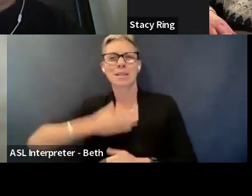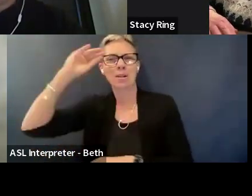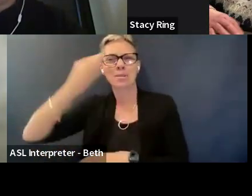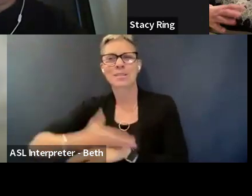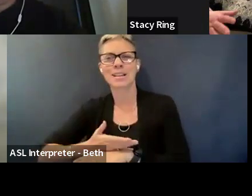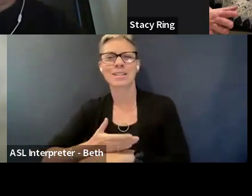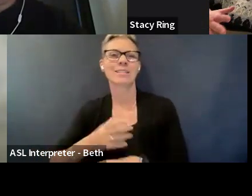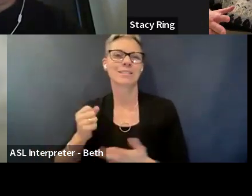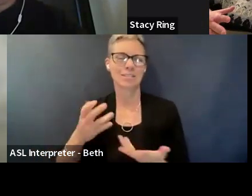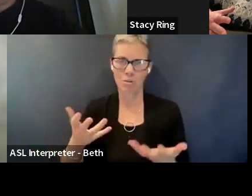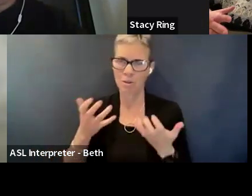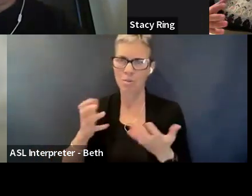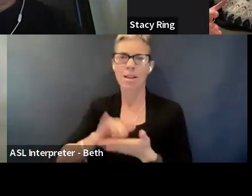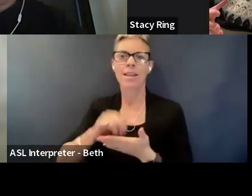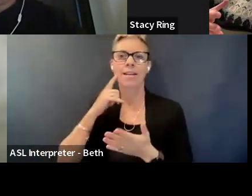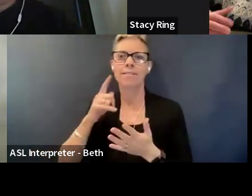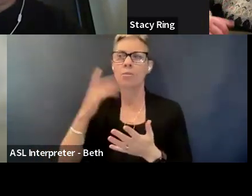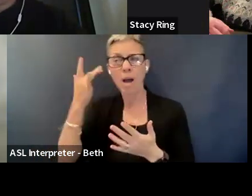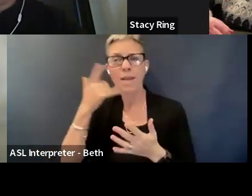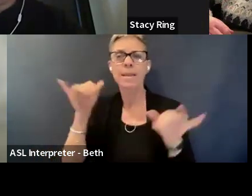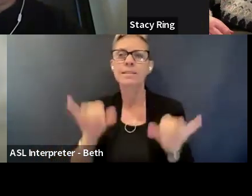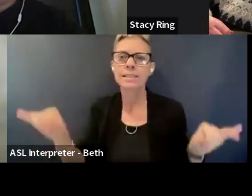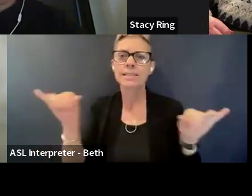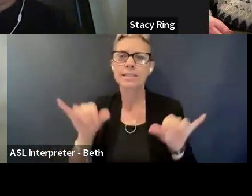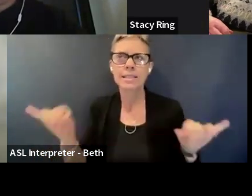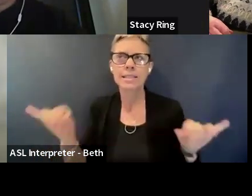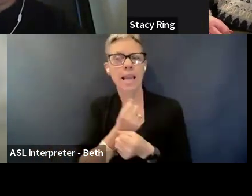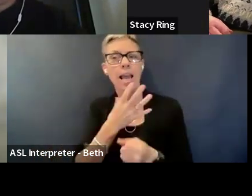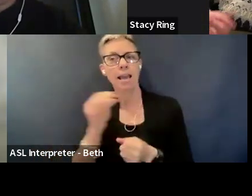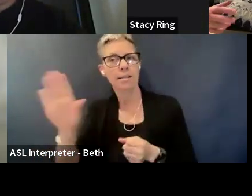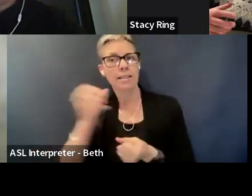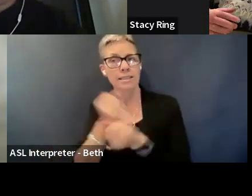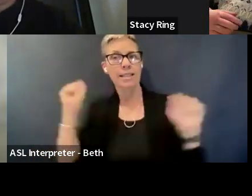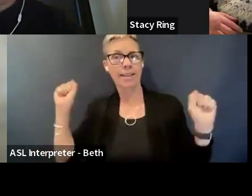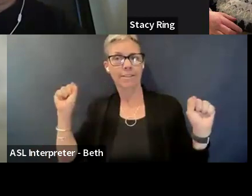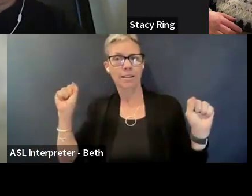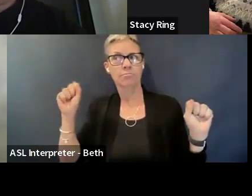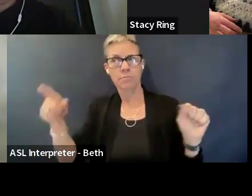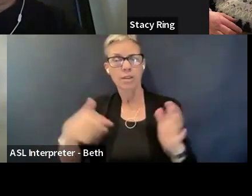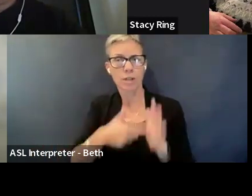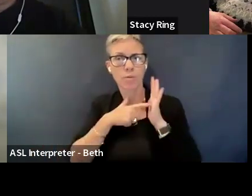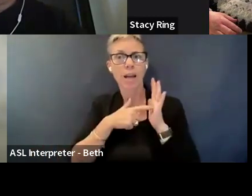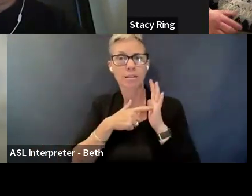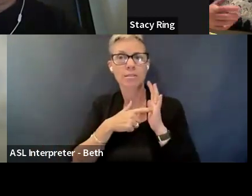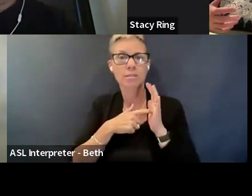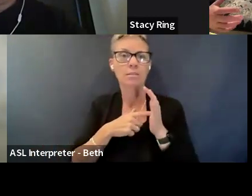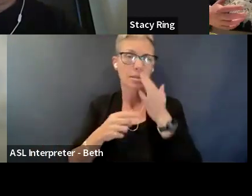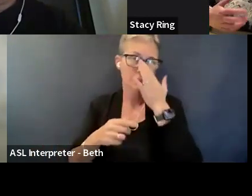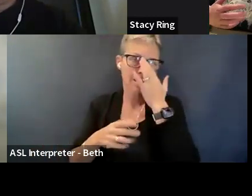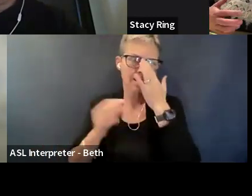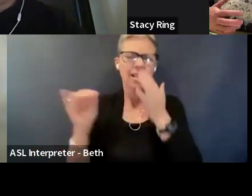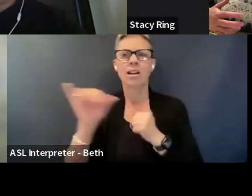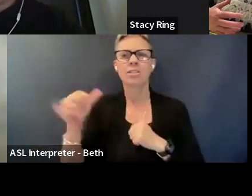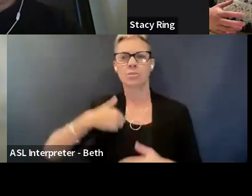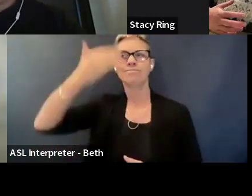So we wanted that for the consistency and safety needs that he requires. And also I know